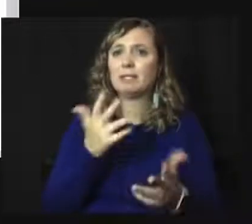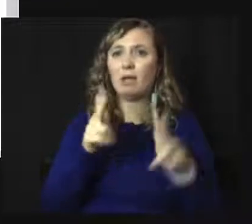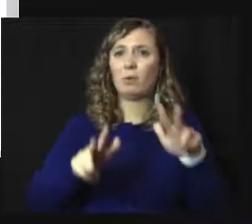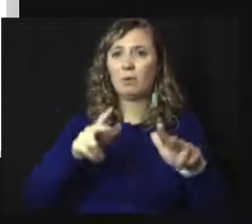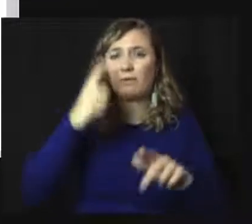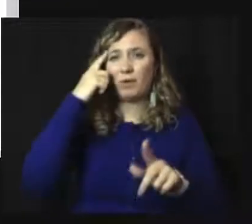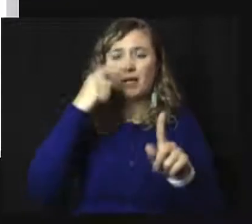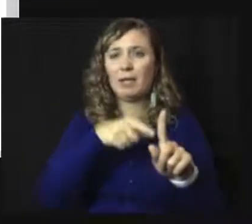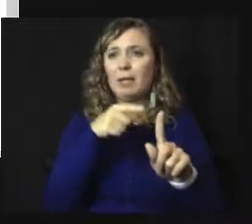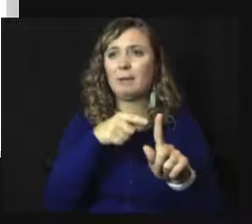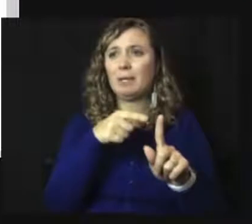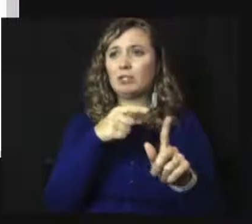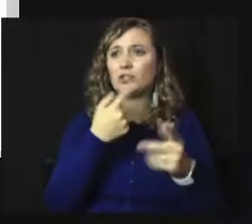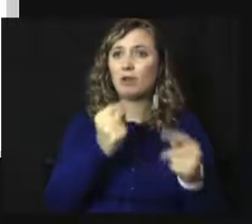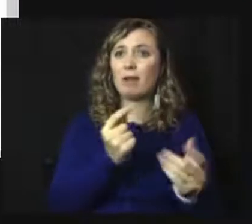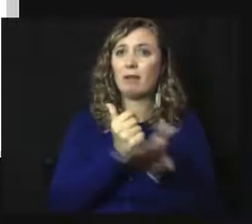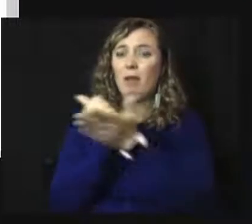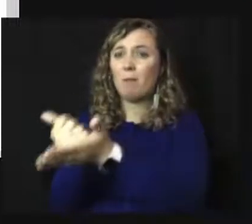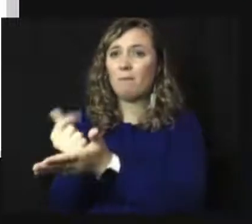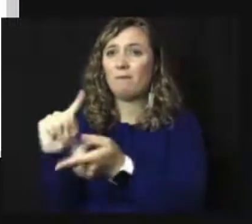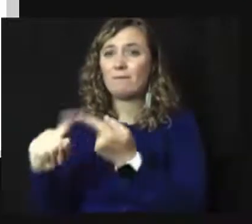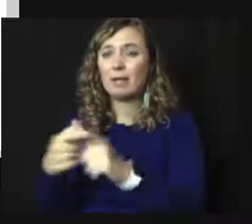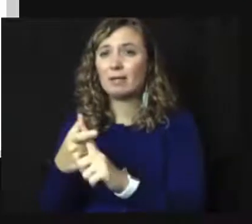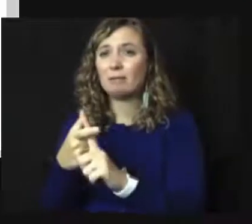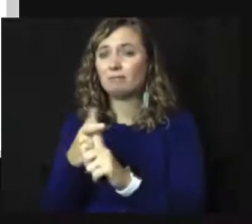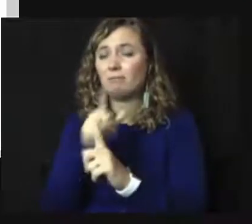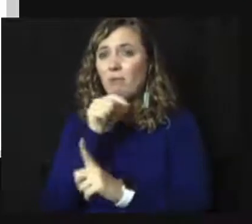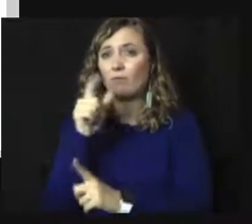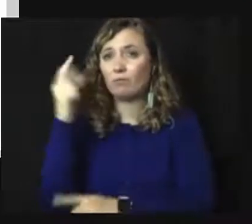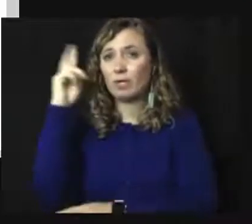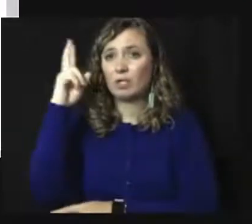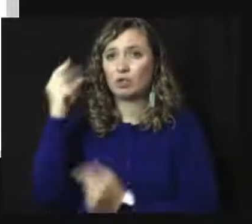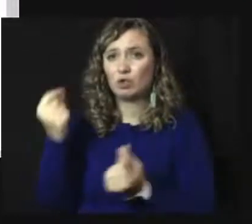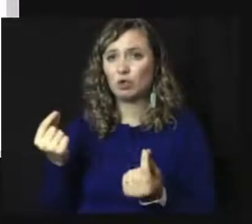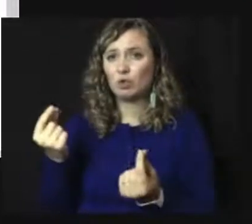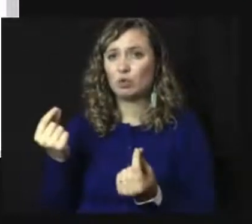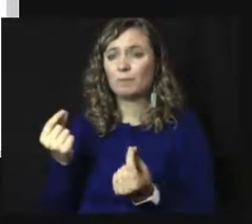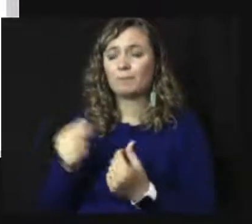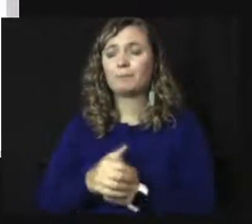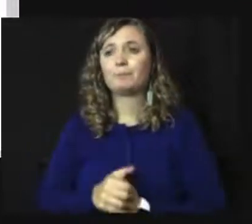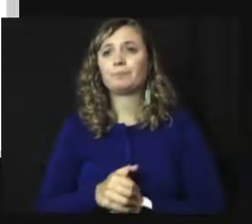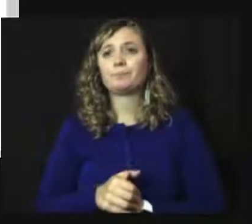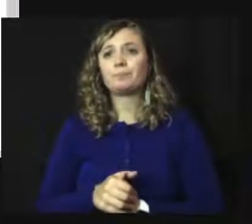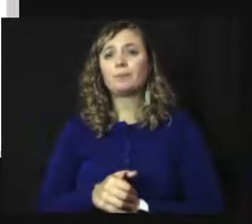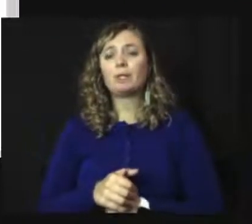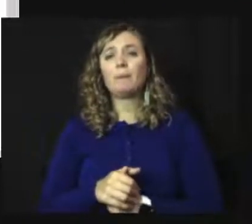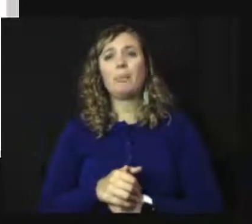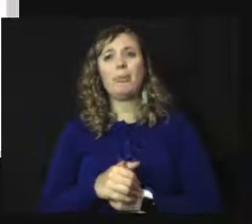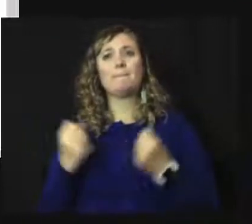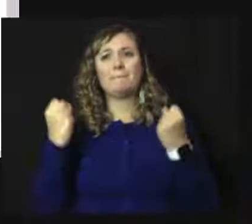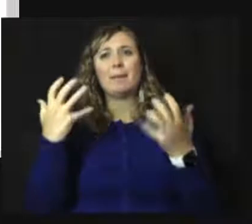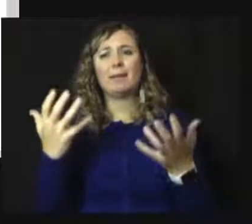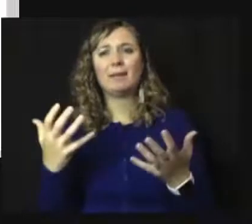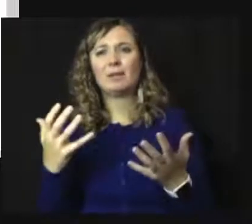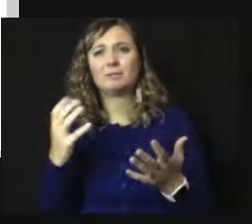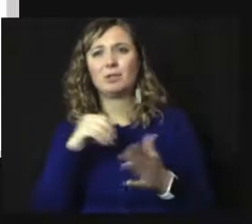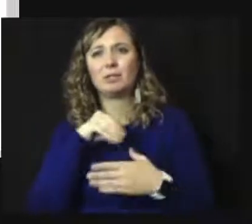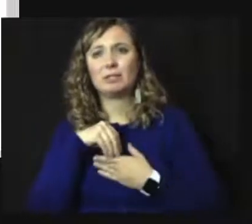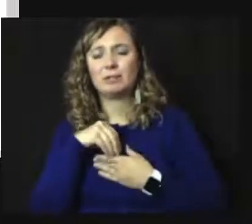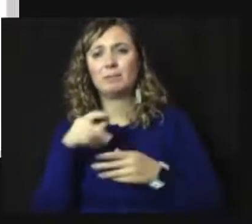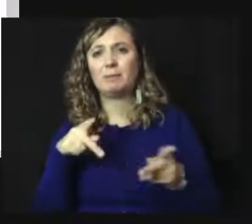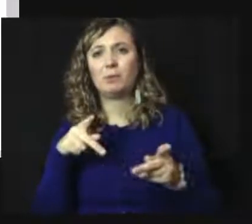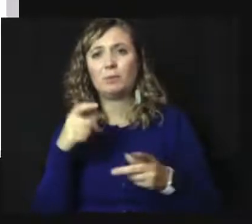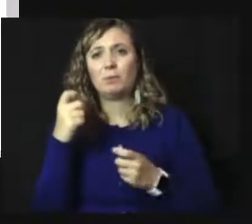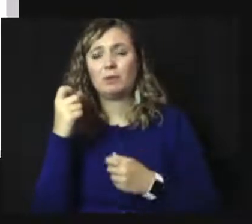know what to say or what to do. The other thing is that I think plenty of autistic people would relate to the experience